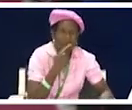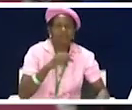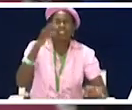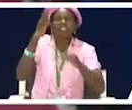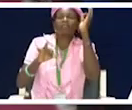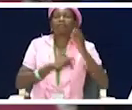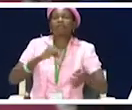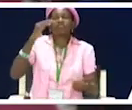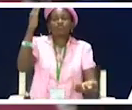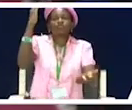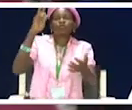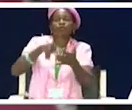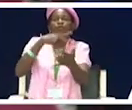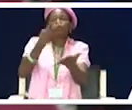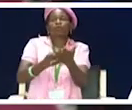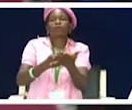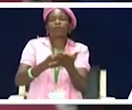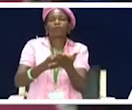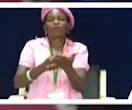I stumble